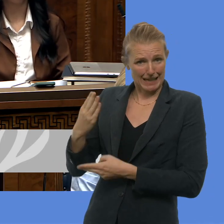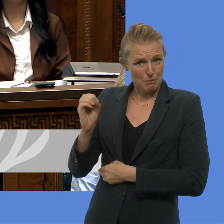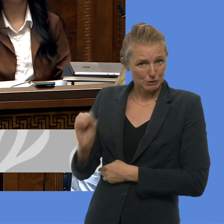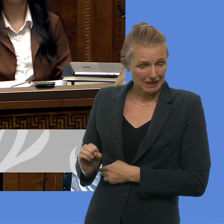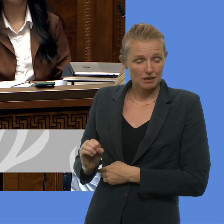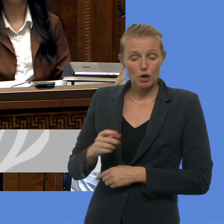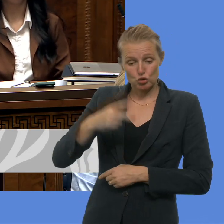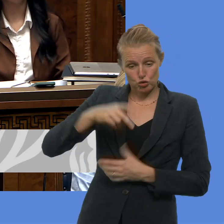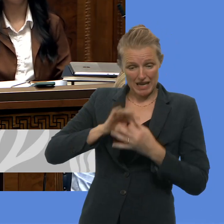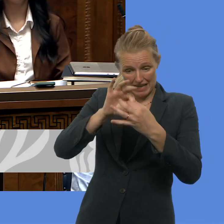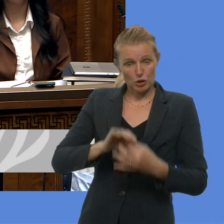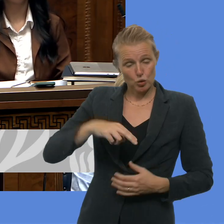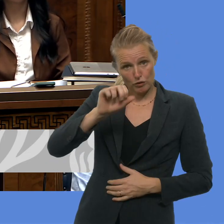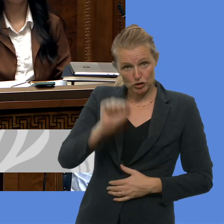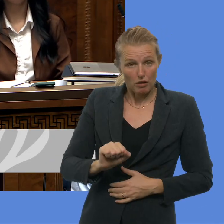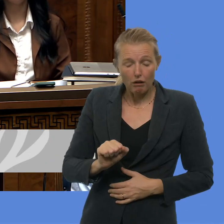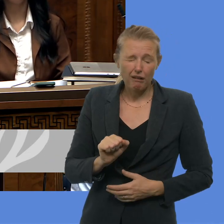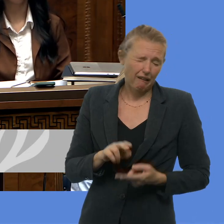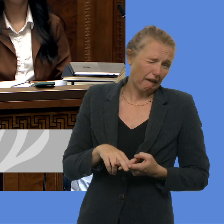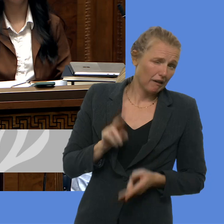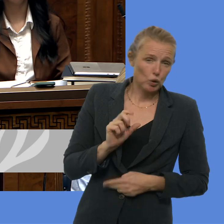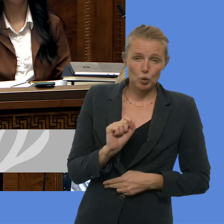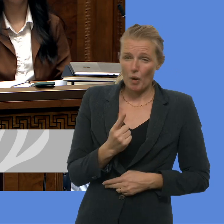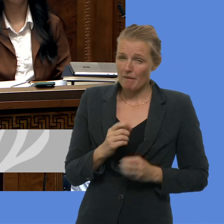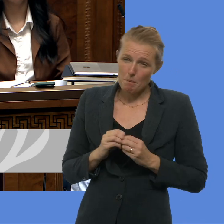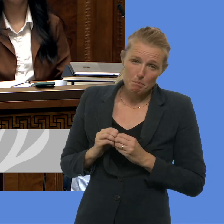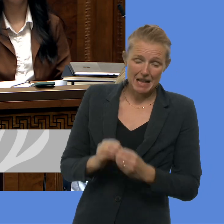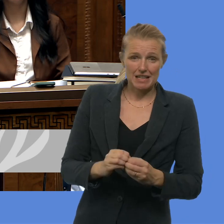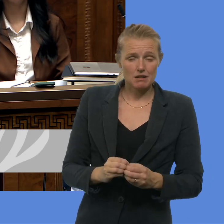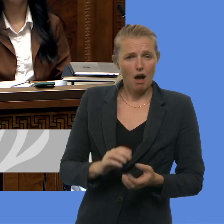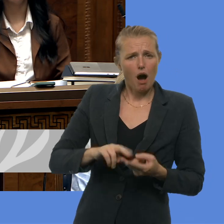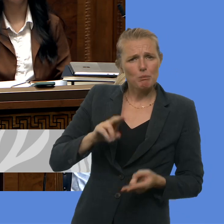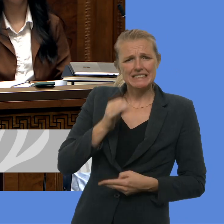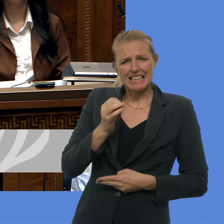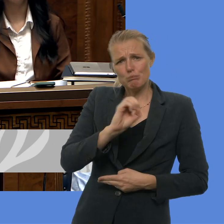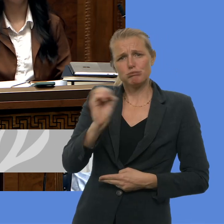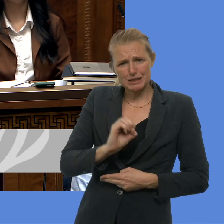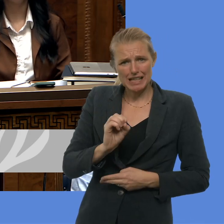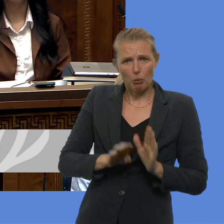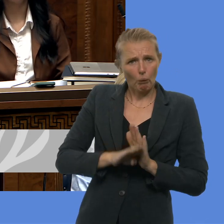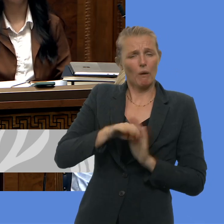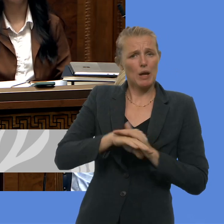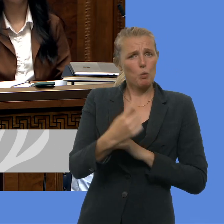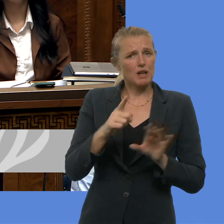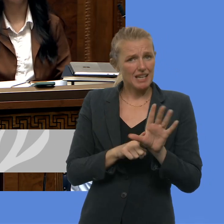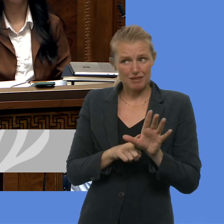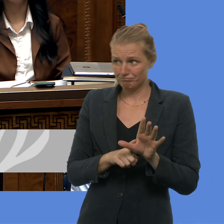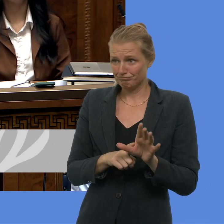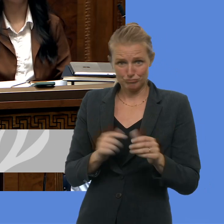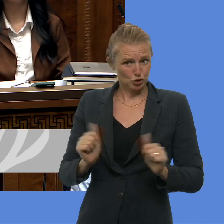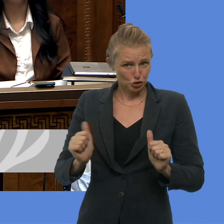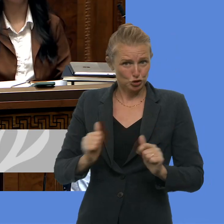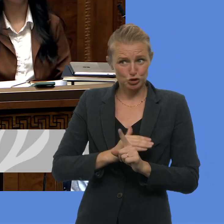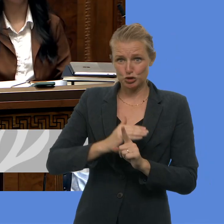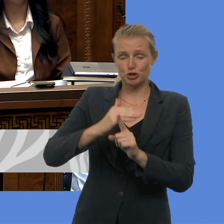South has reached a record 12 billion, up by 7% in 1 year. So that shows you how much things are changing. But our overall